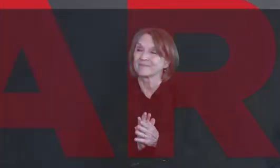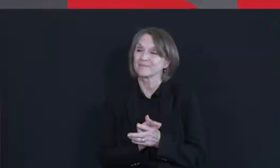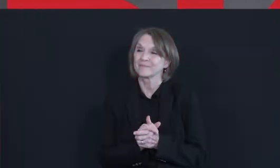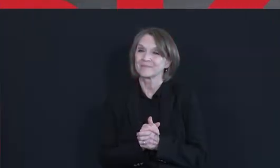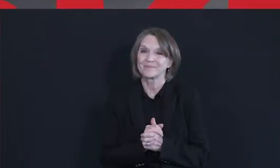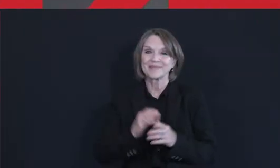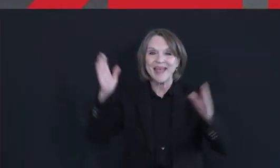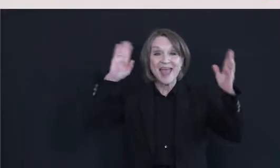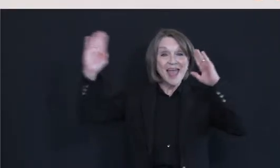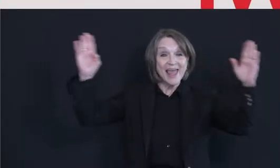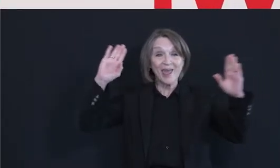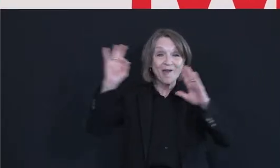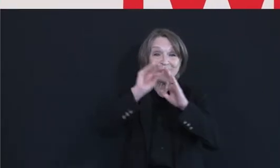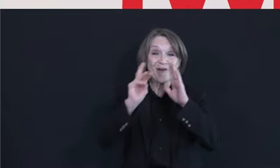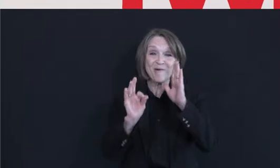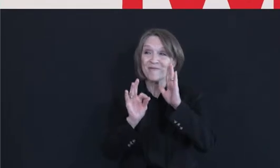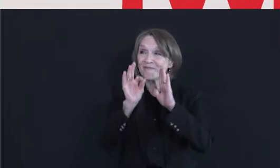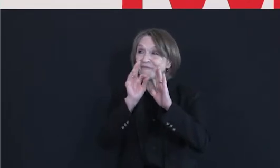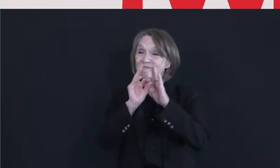worth